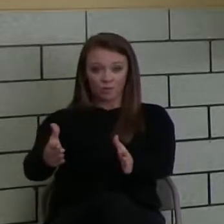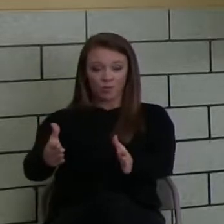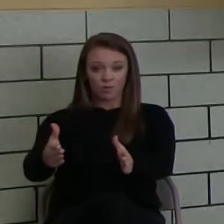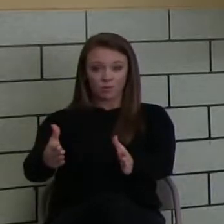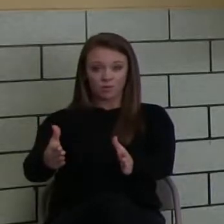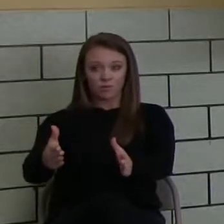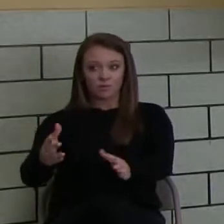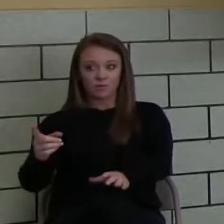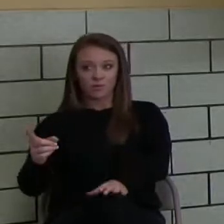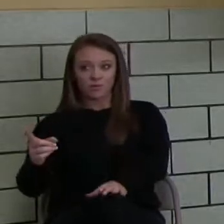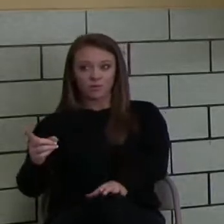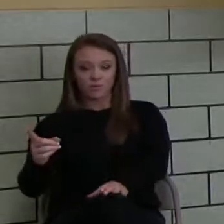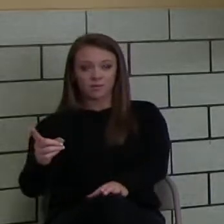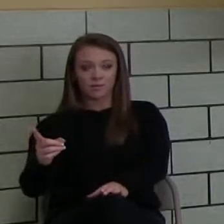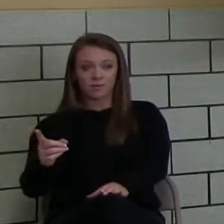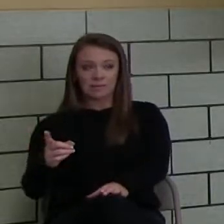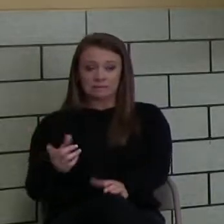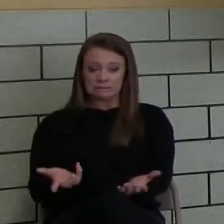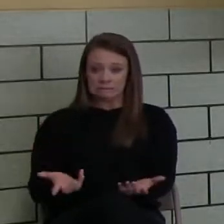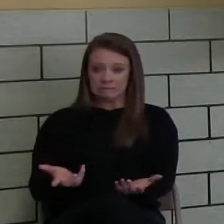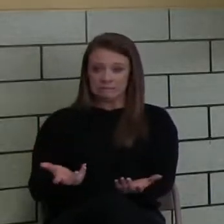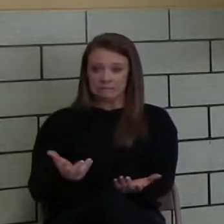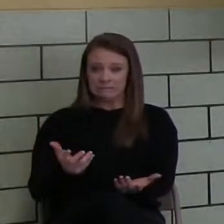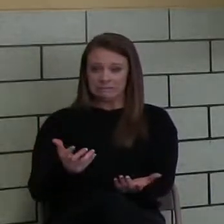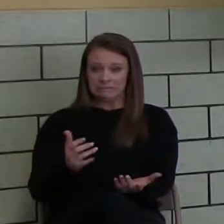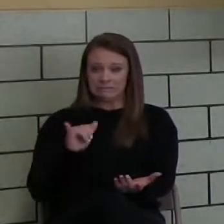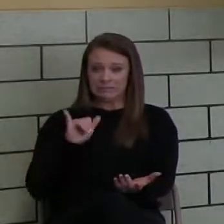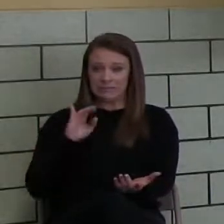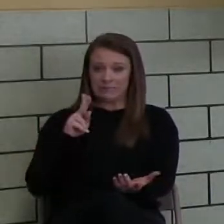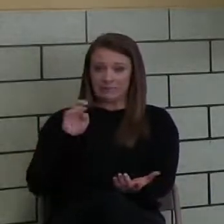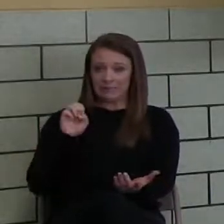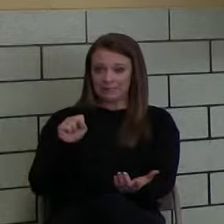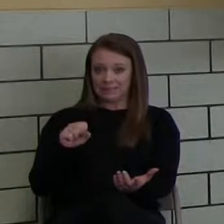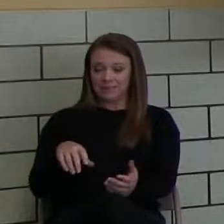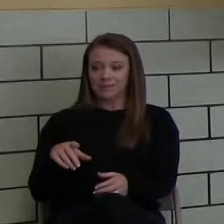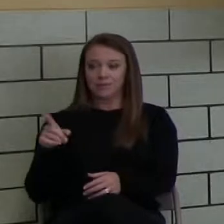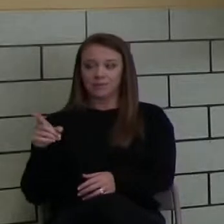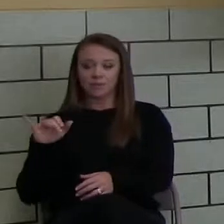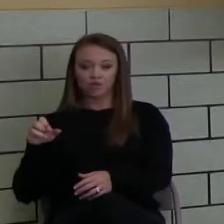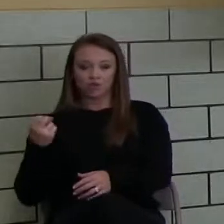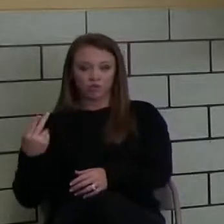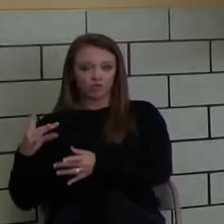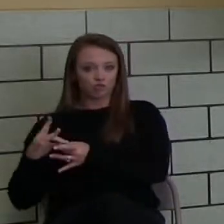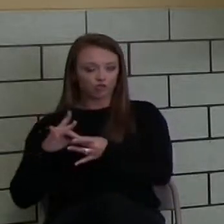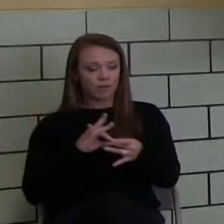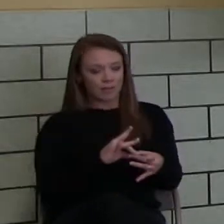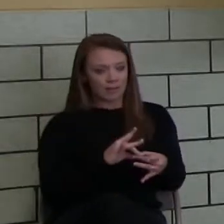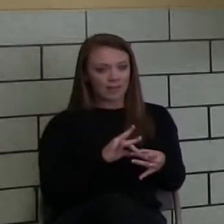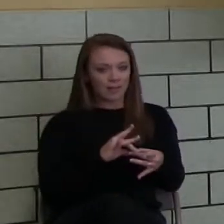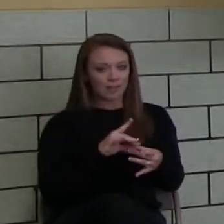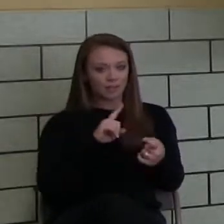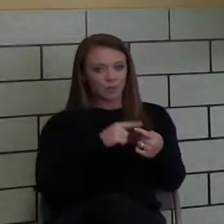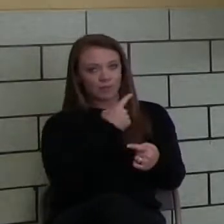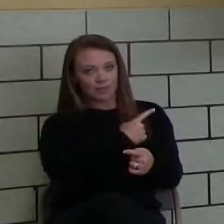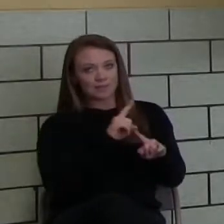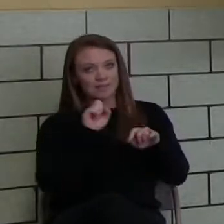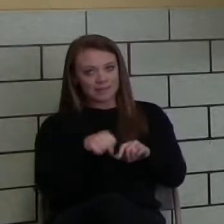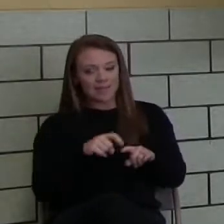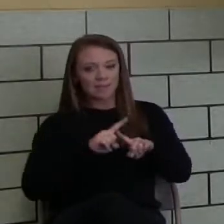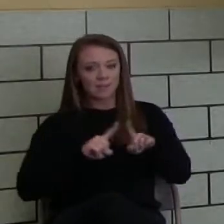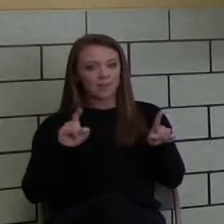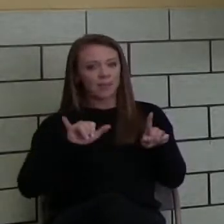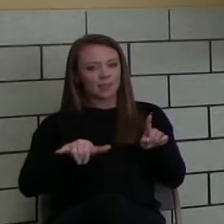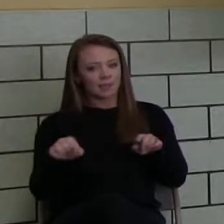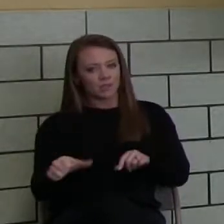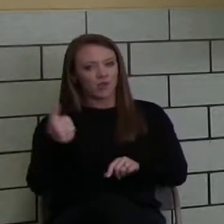Yeah, Yikes. I mean, that's like, this is obviously beautiful. it's related, but it's another project that we need to figure out what we're gonna do with those blue containers. So